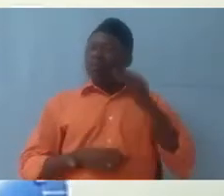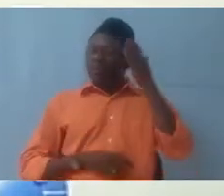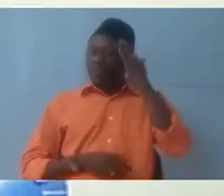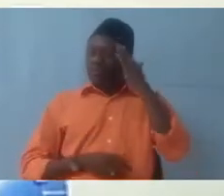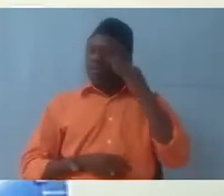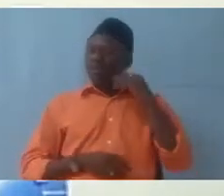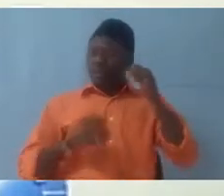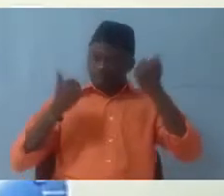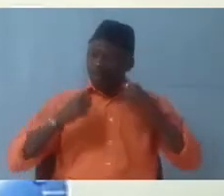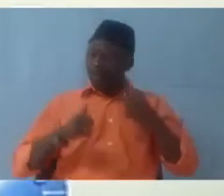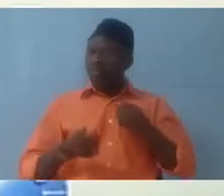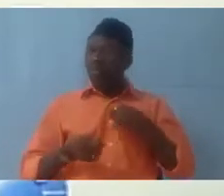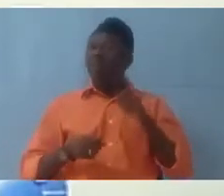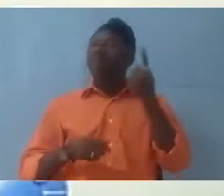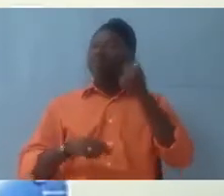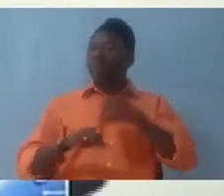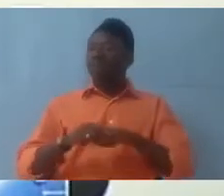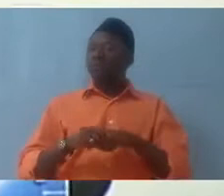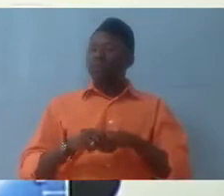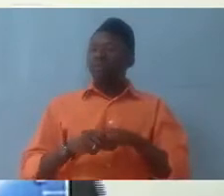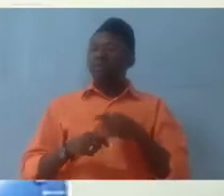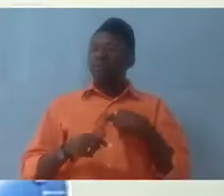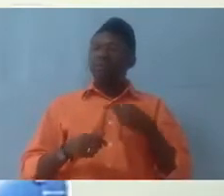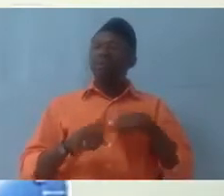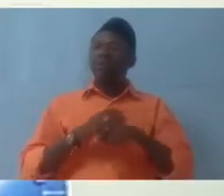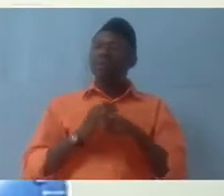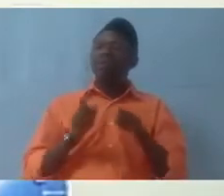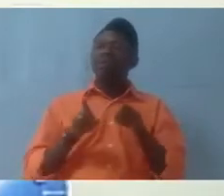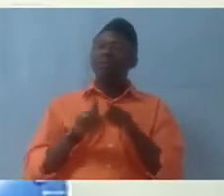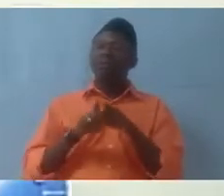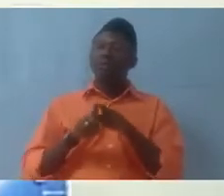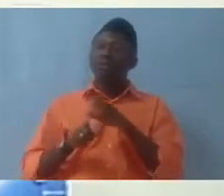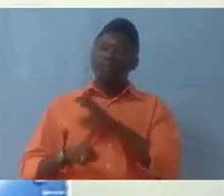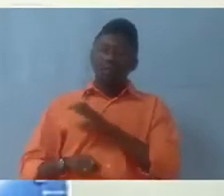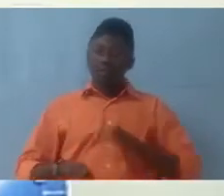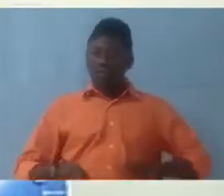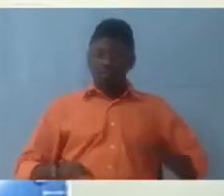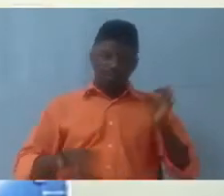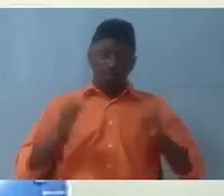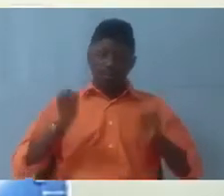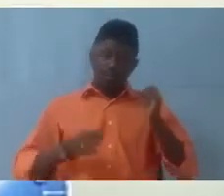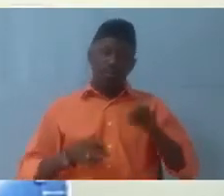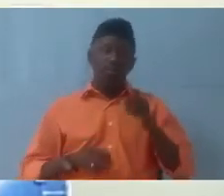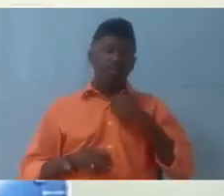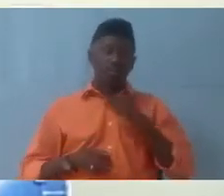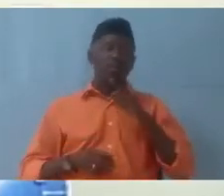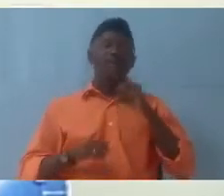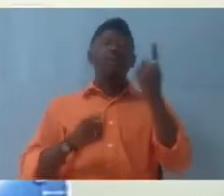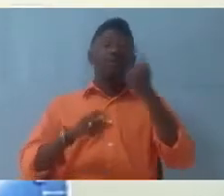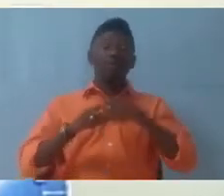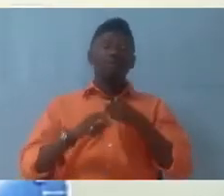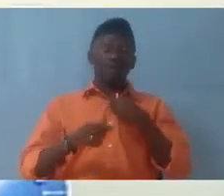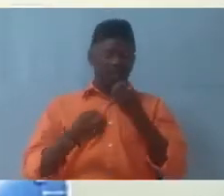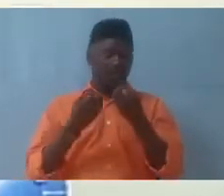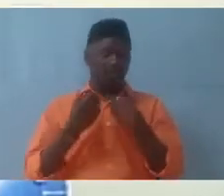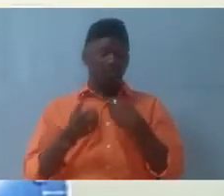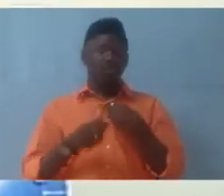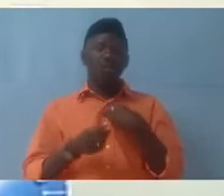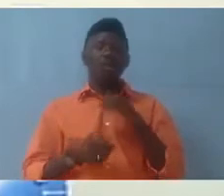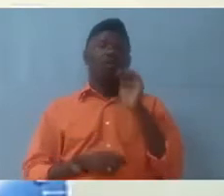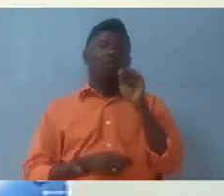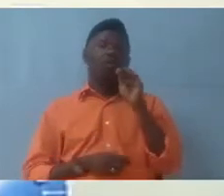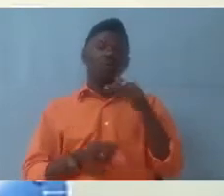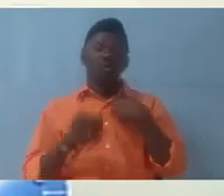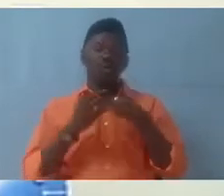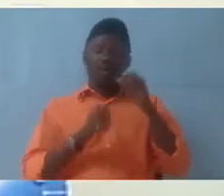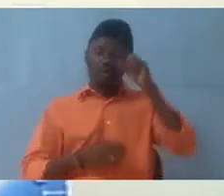of interference from the chief justice office who claimed to have been called by the president by the time nga xamne ni man sa de ñeek na am